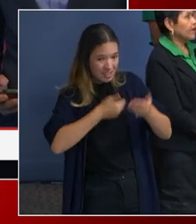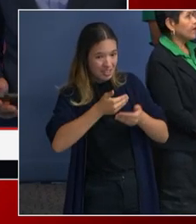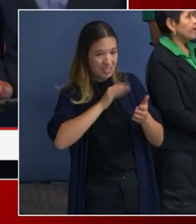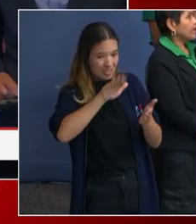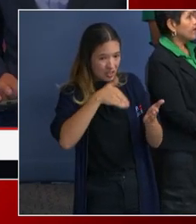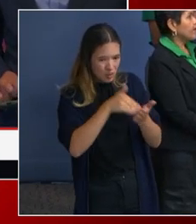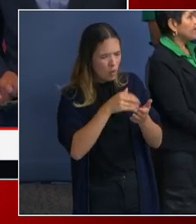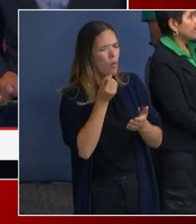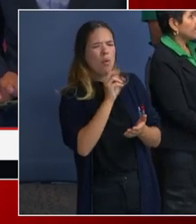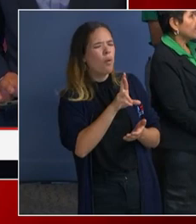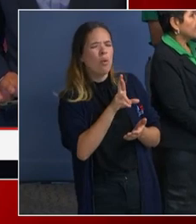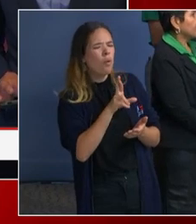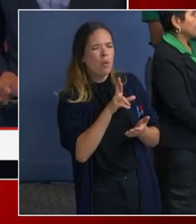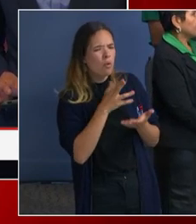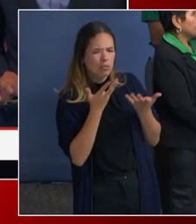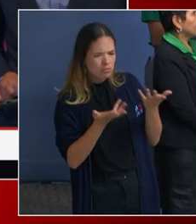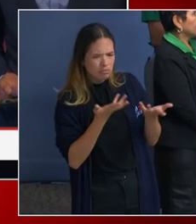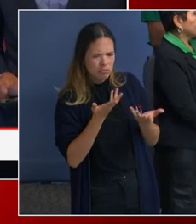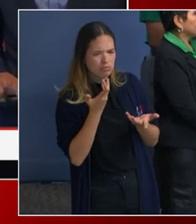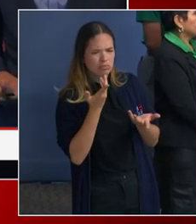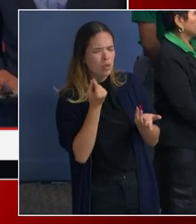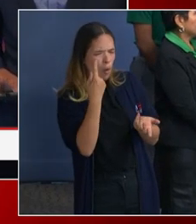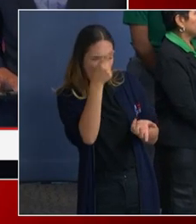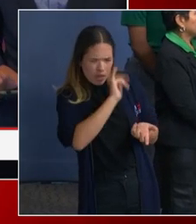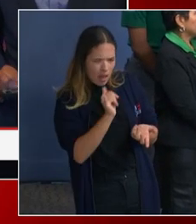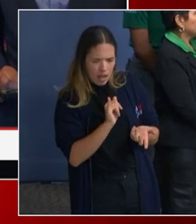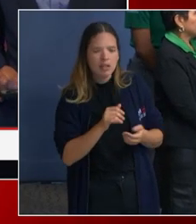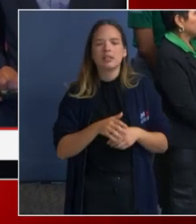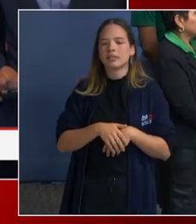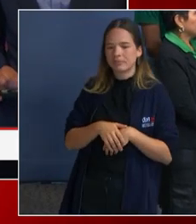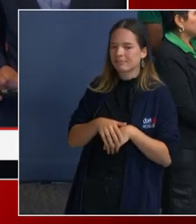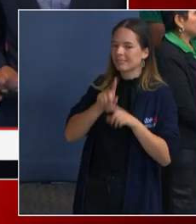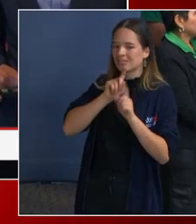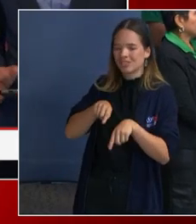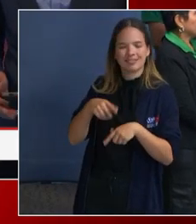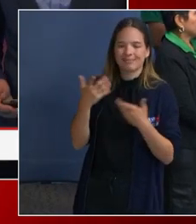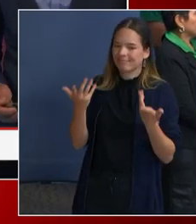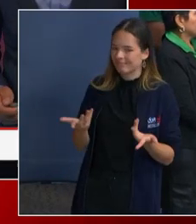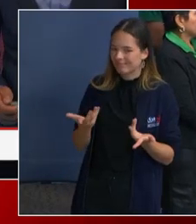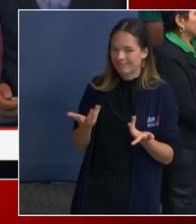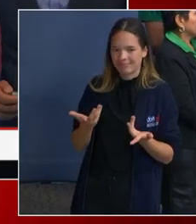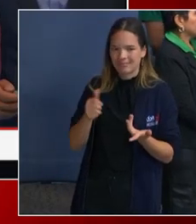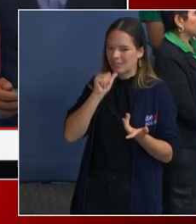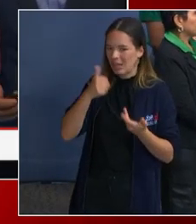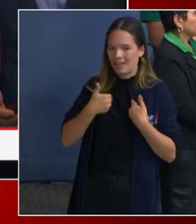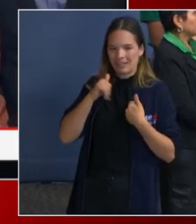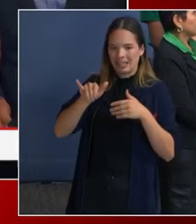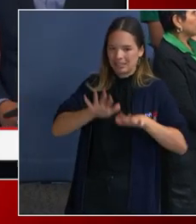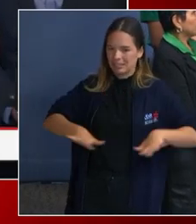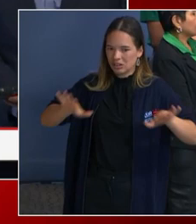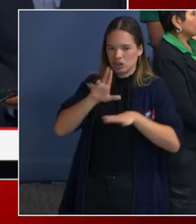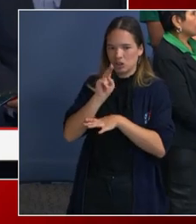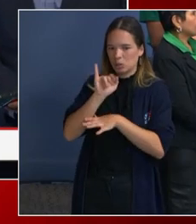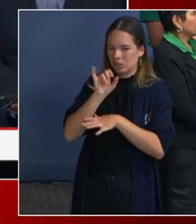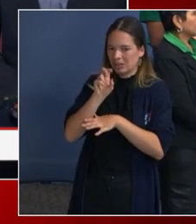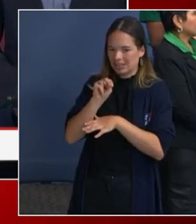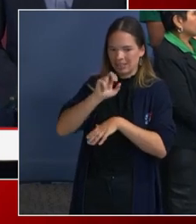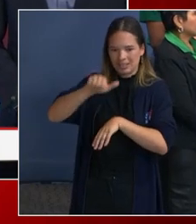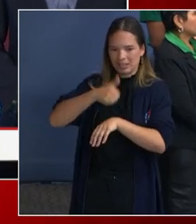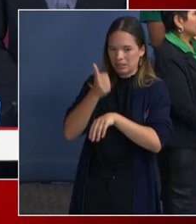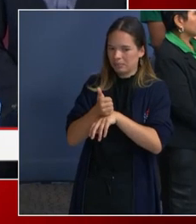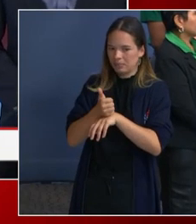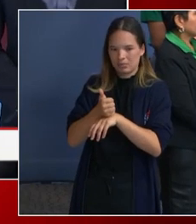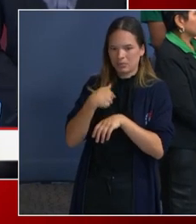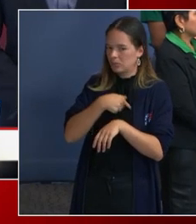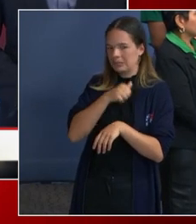don't currently have a space at Union Station. I think you know that we don't control Union Station,